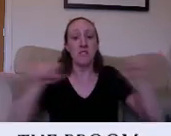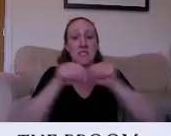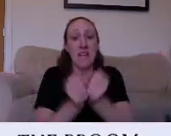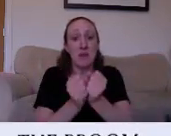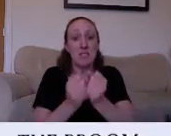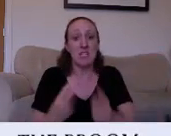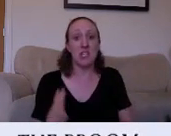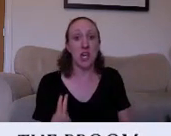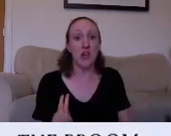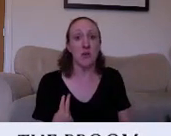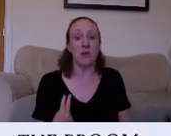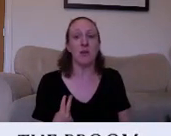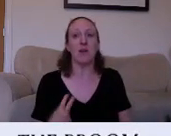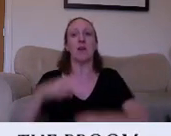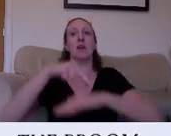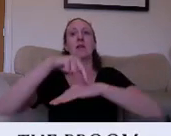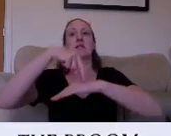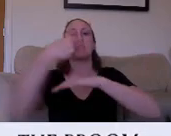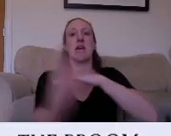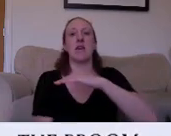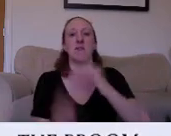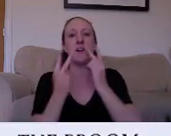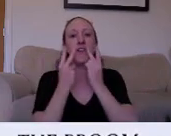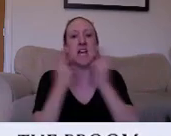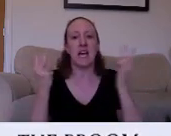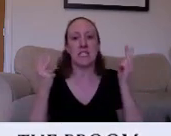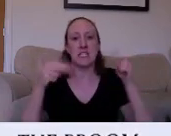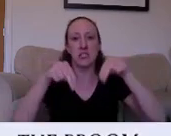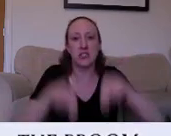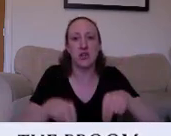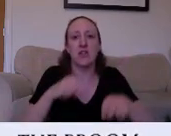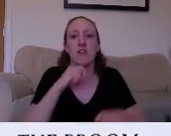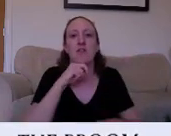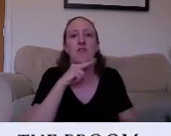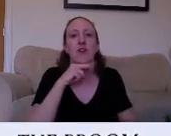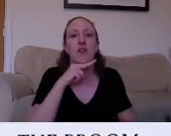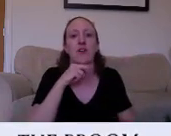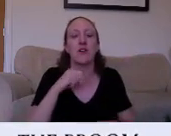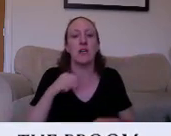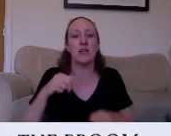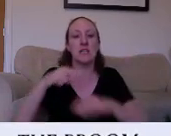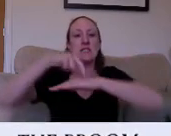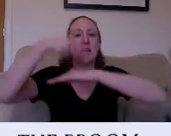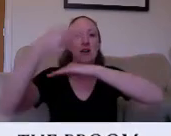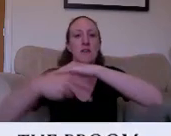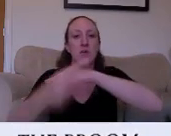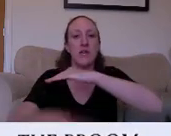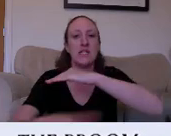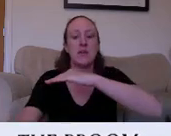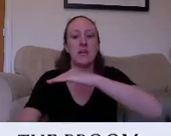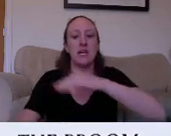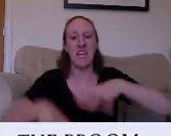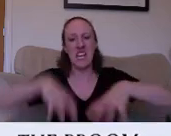broom snapped in two. Down fell the cat and the dog and the frog. Down they